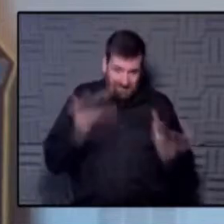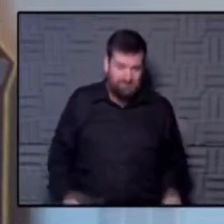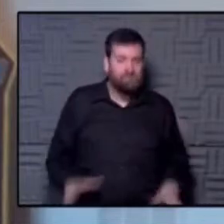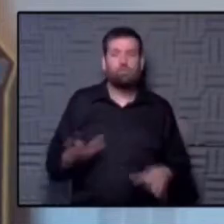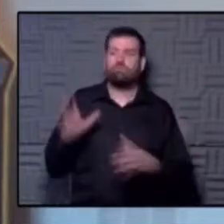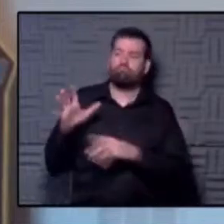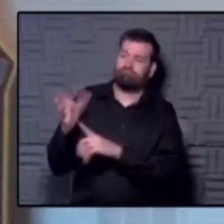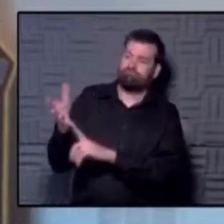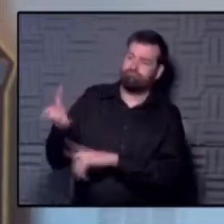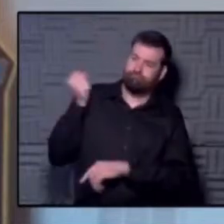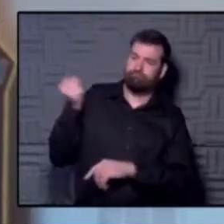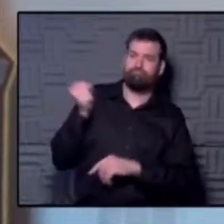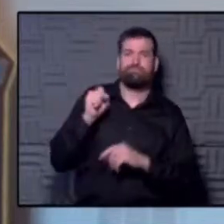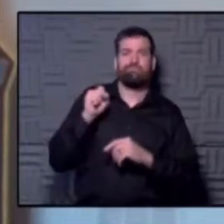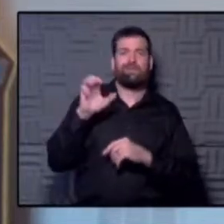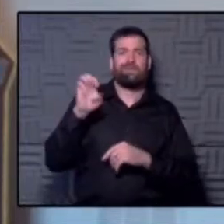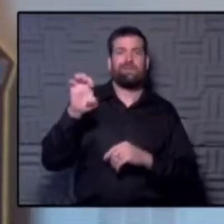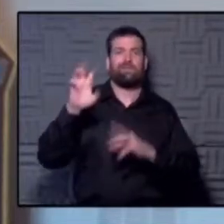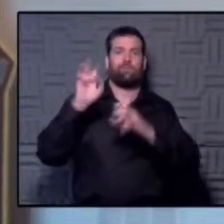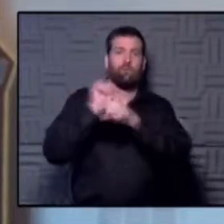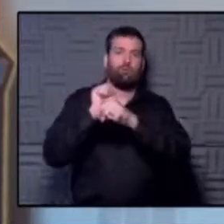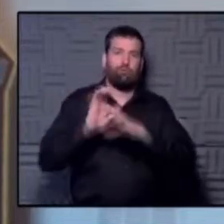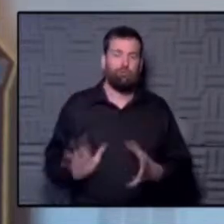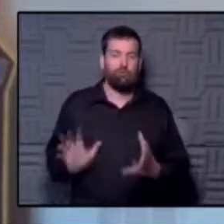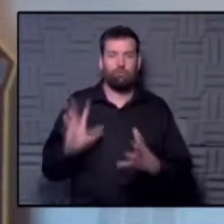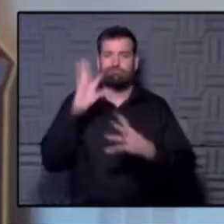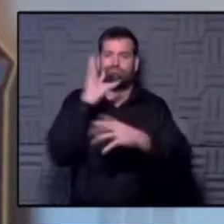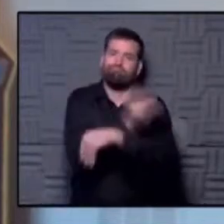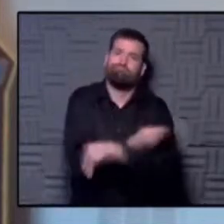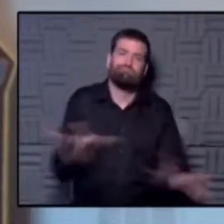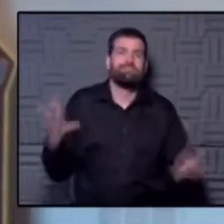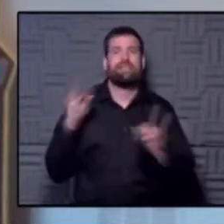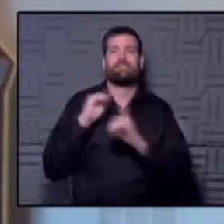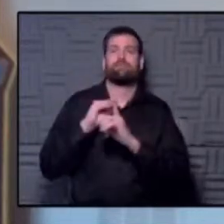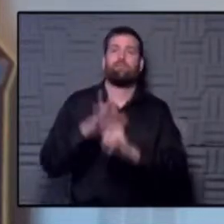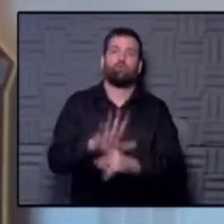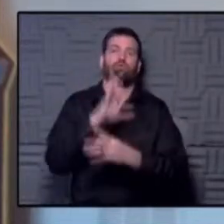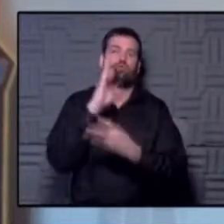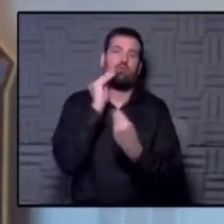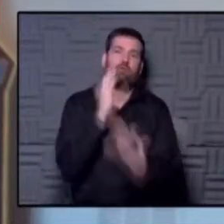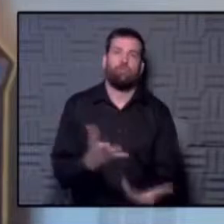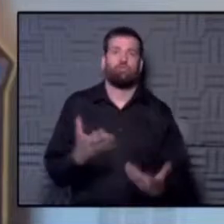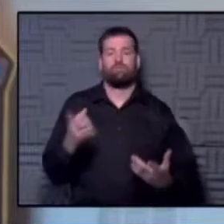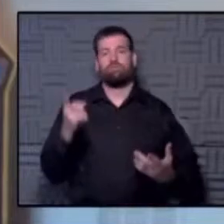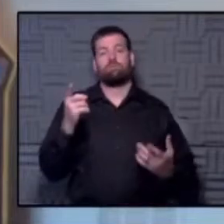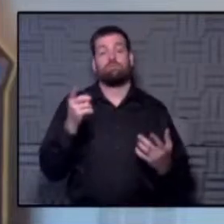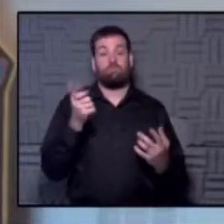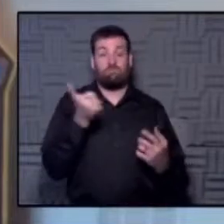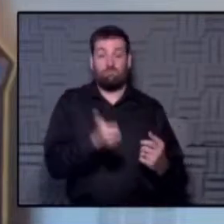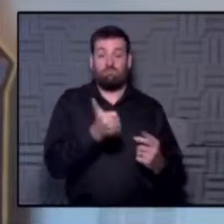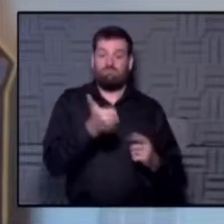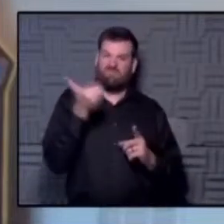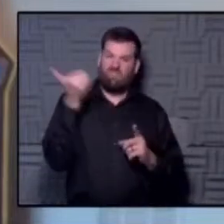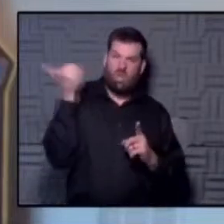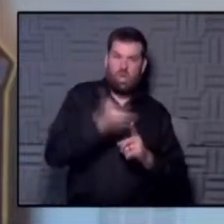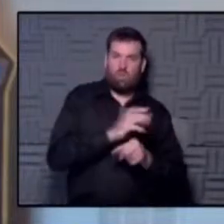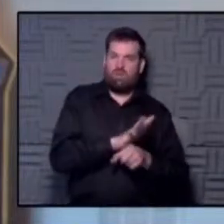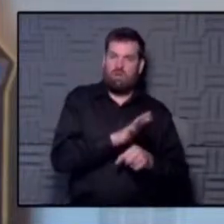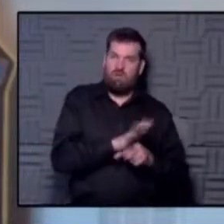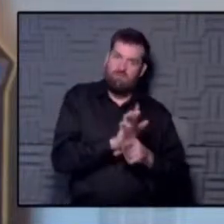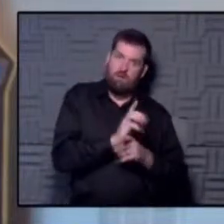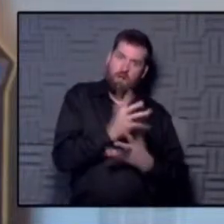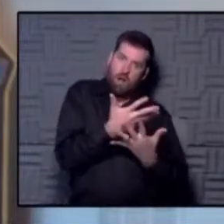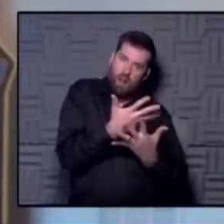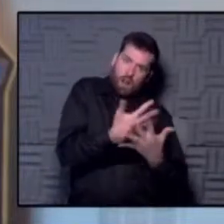is called, everybody else gets an exposure notification on their phone saying, you were near enough for long